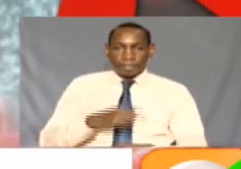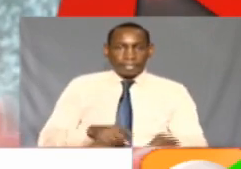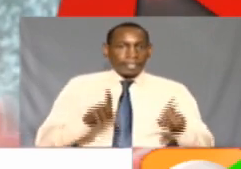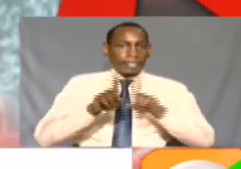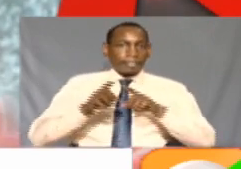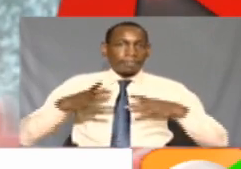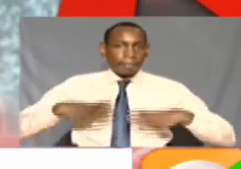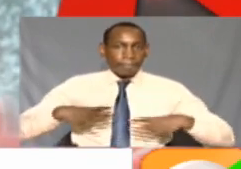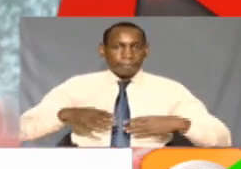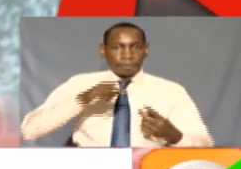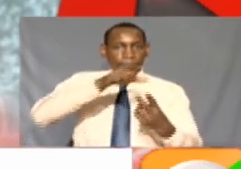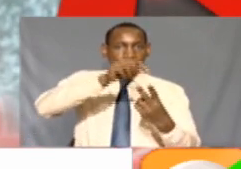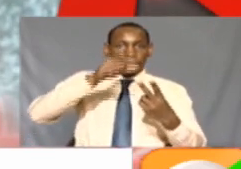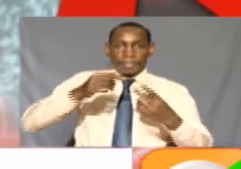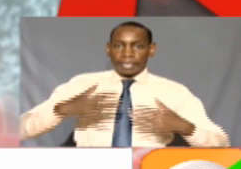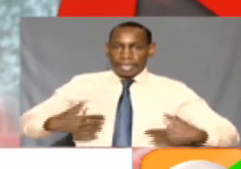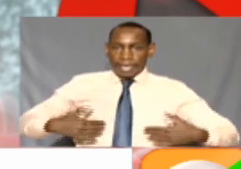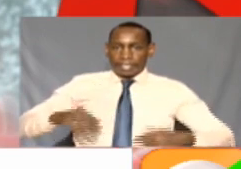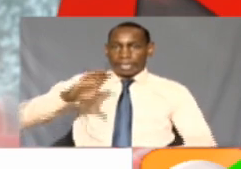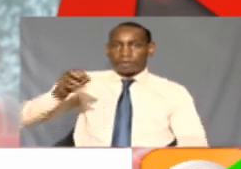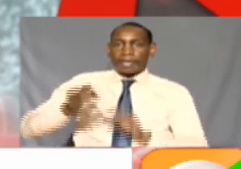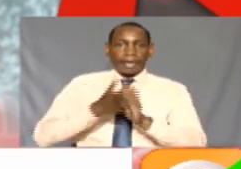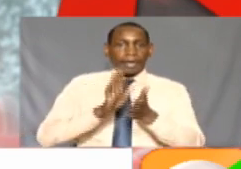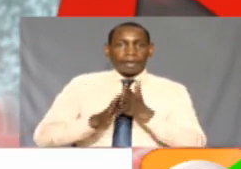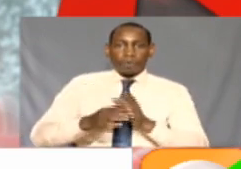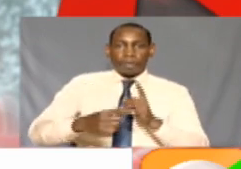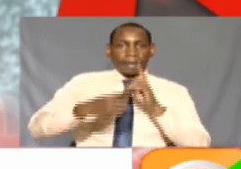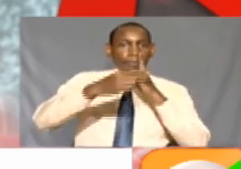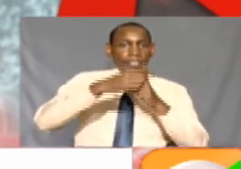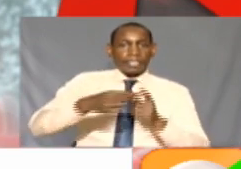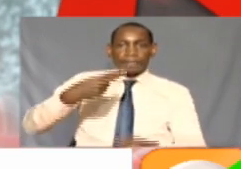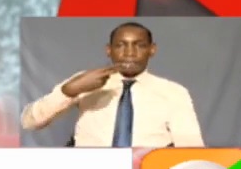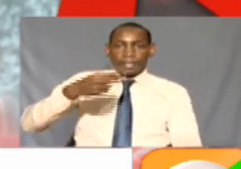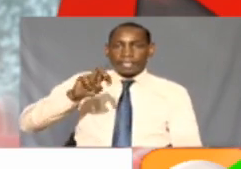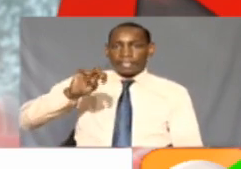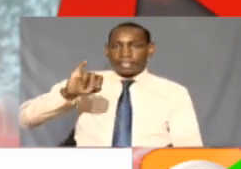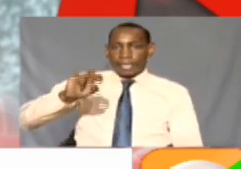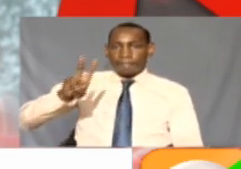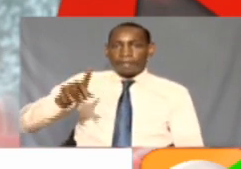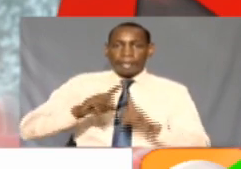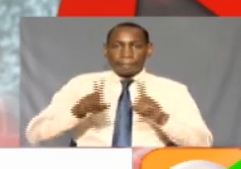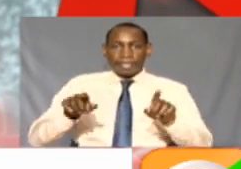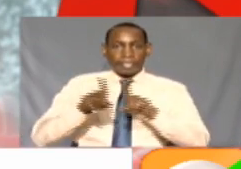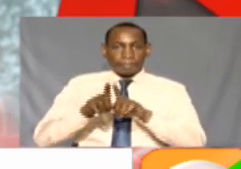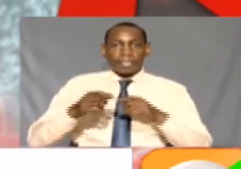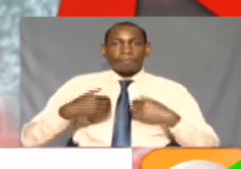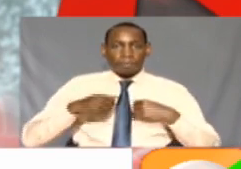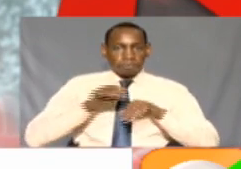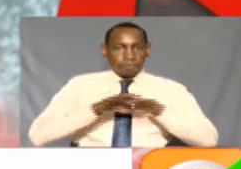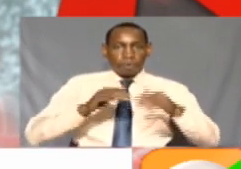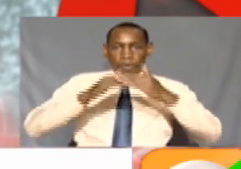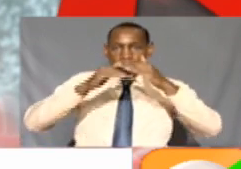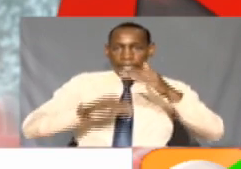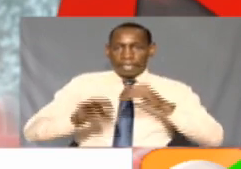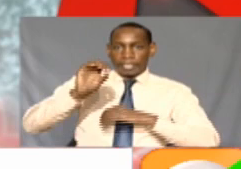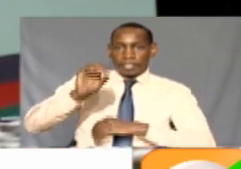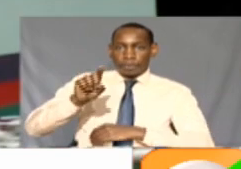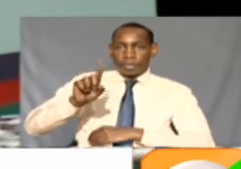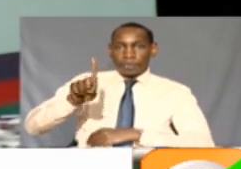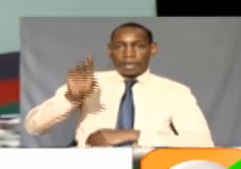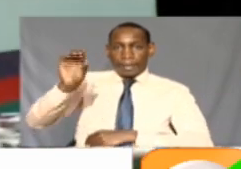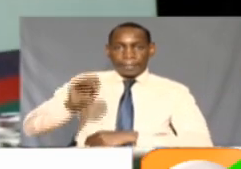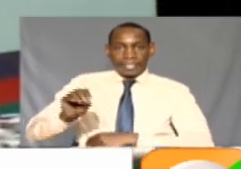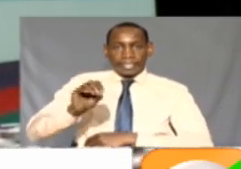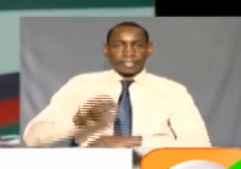those residents sampled in Garissa County, none tested HIV positive, but they still give it a prevalence of less than 0.1%.